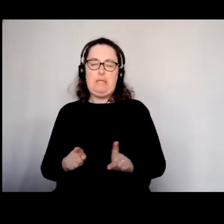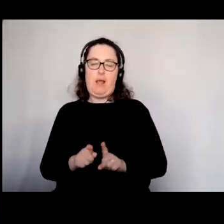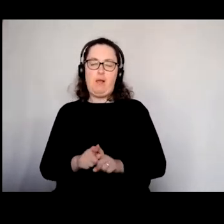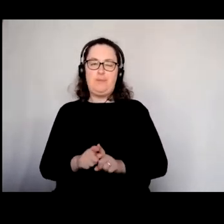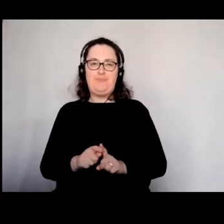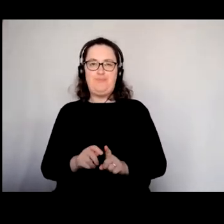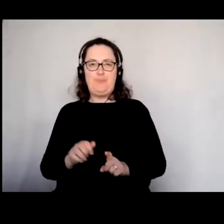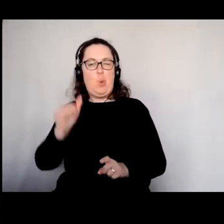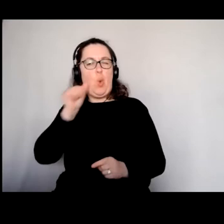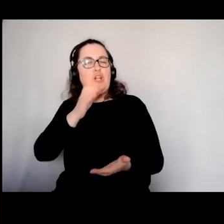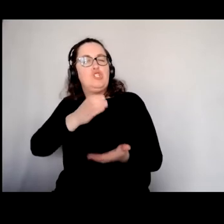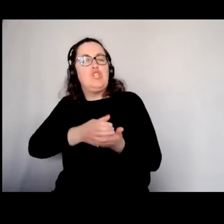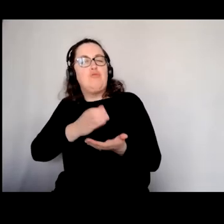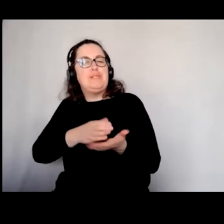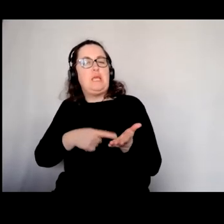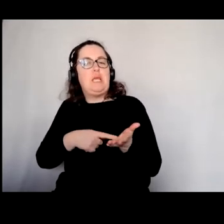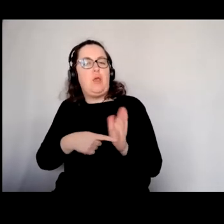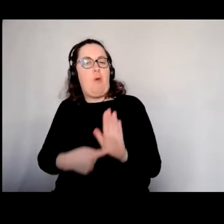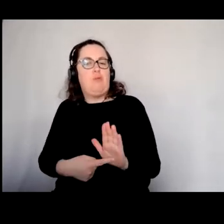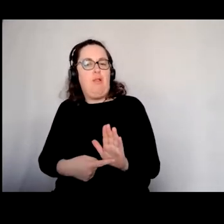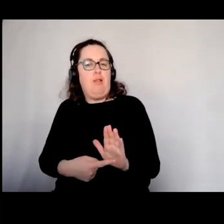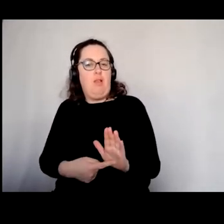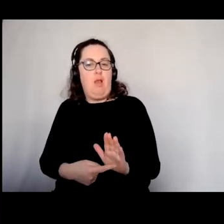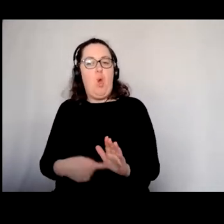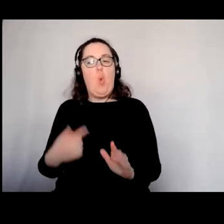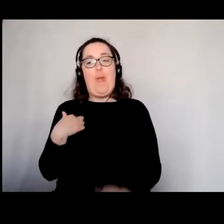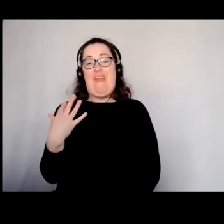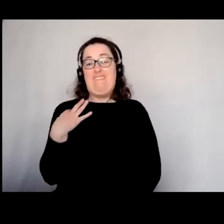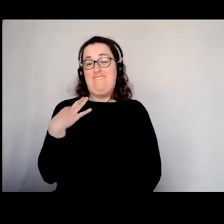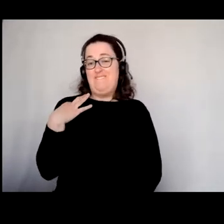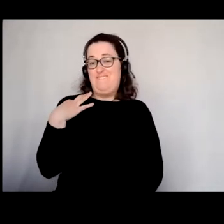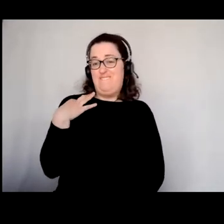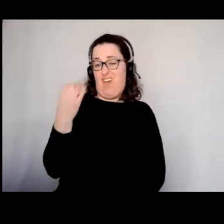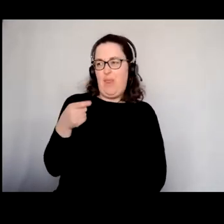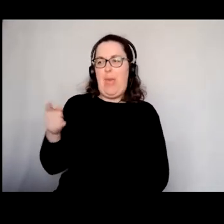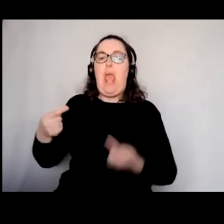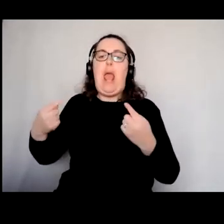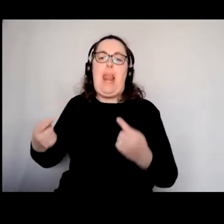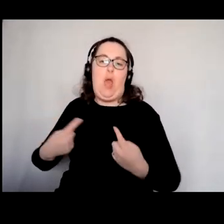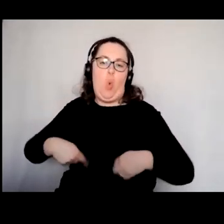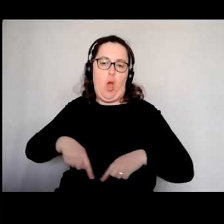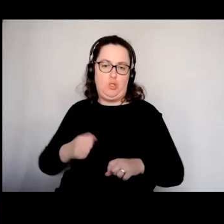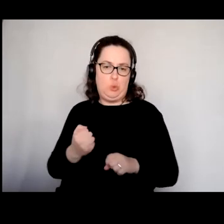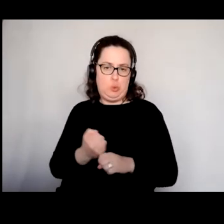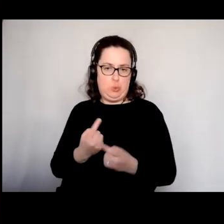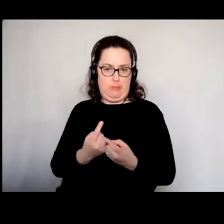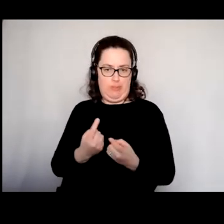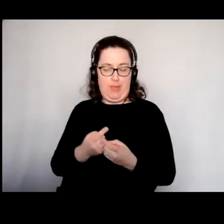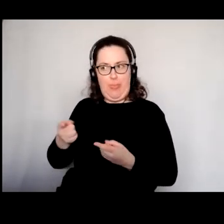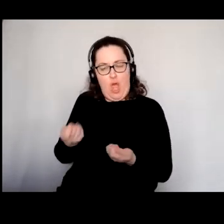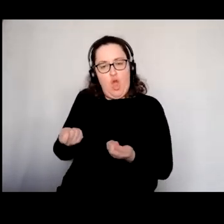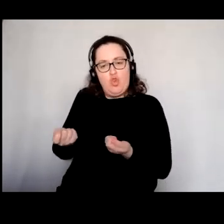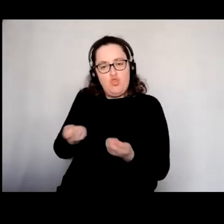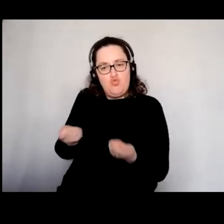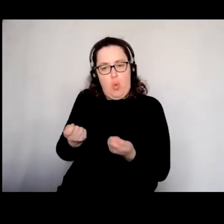charity model. It's like we're invited in and allowed to do stuff by others. The gatekeepers very